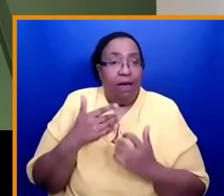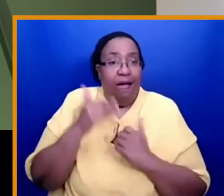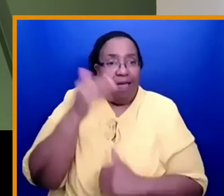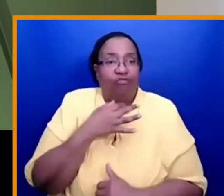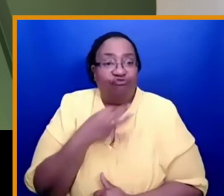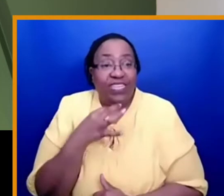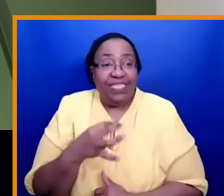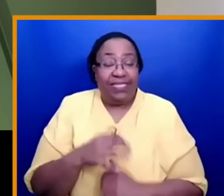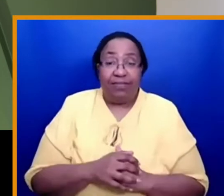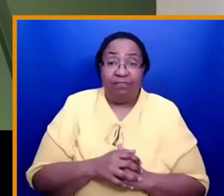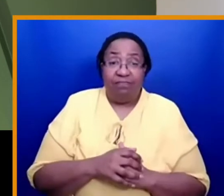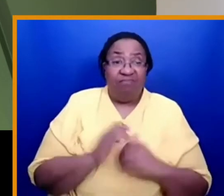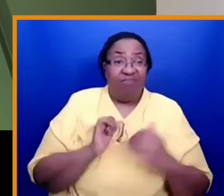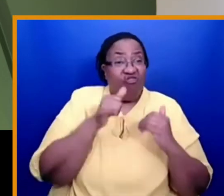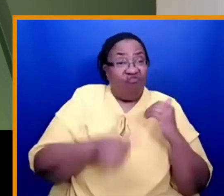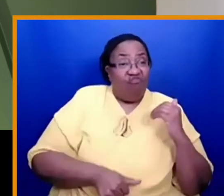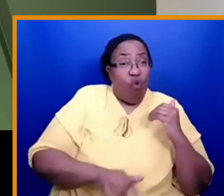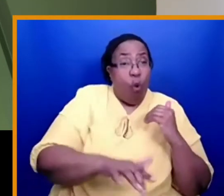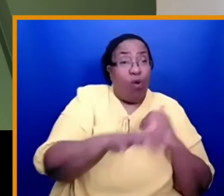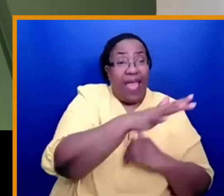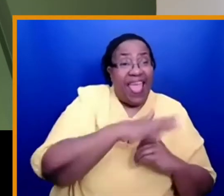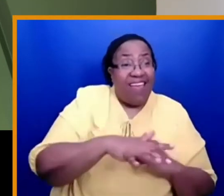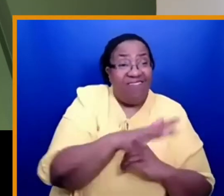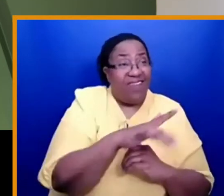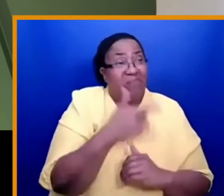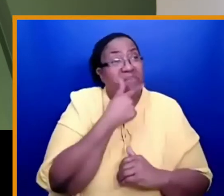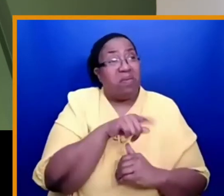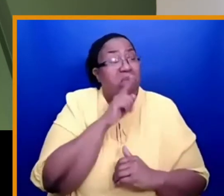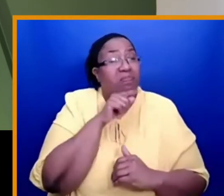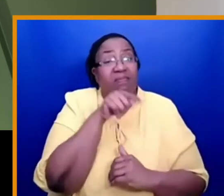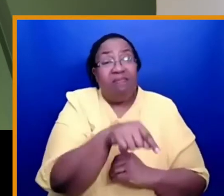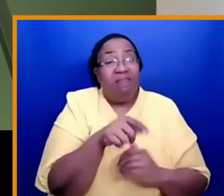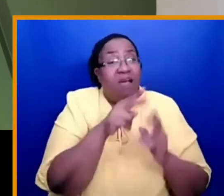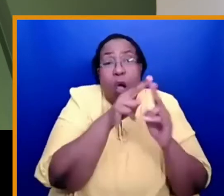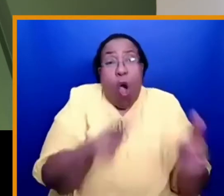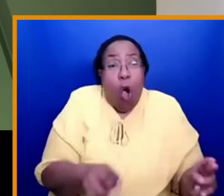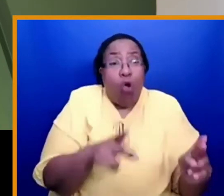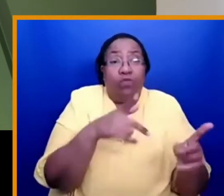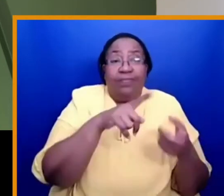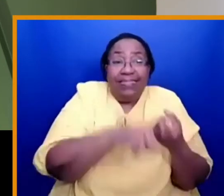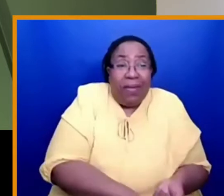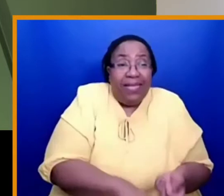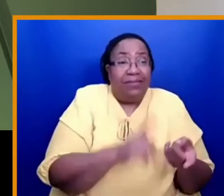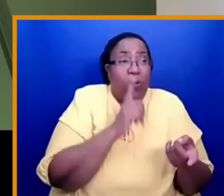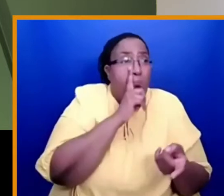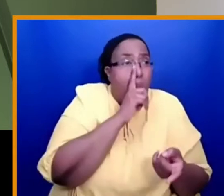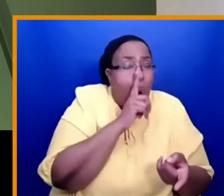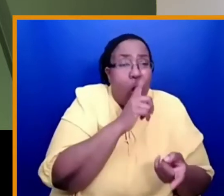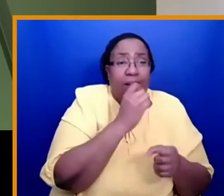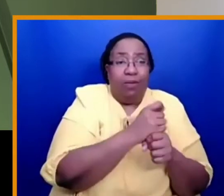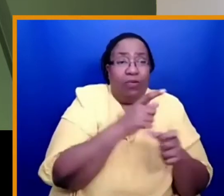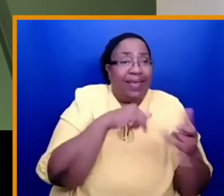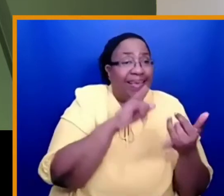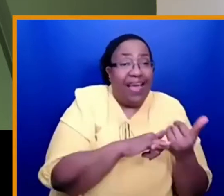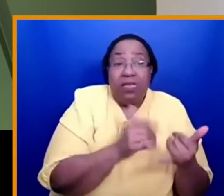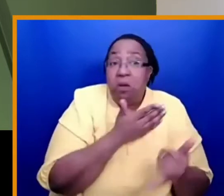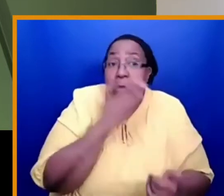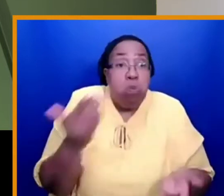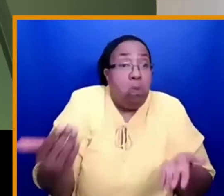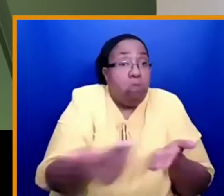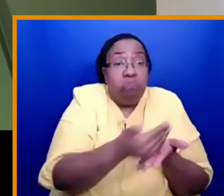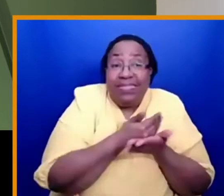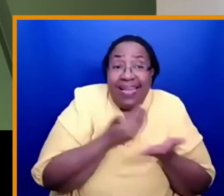this crisis, which is that people whose homes are off-grid, relying on oil or LPG to heat them, aren't protected by the energy price cap in the